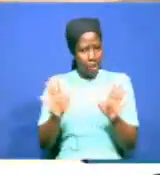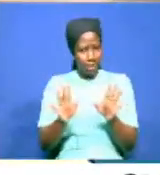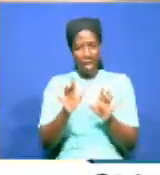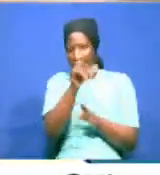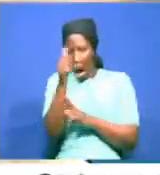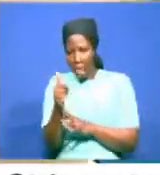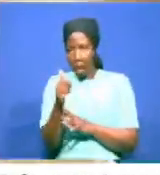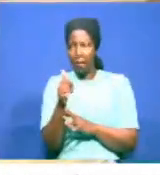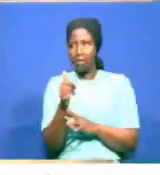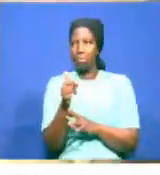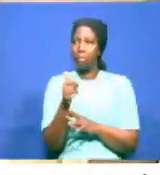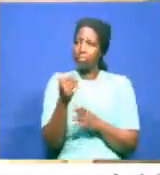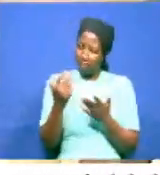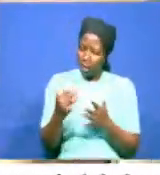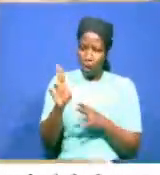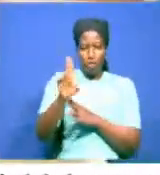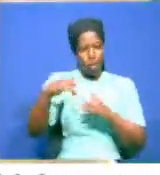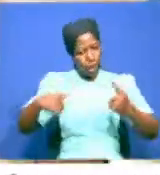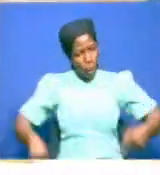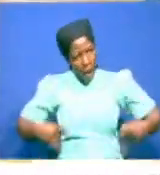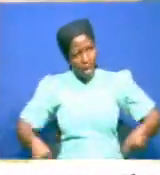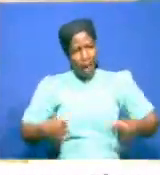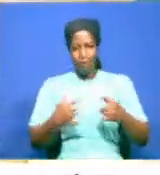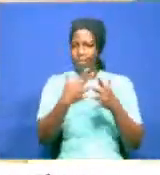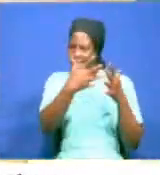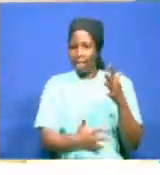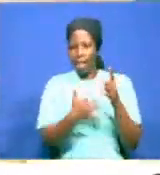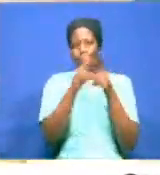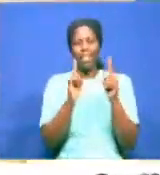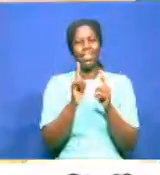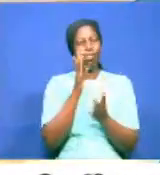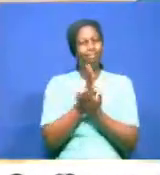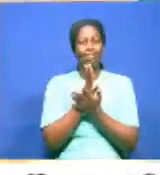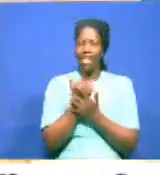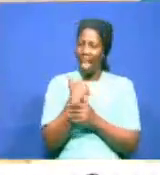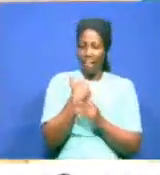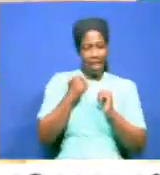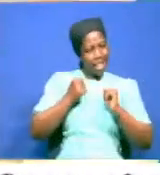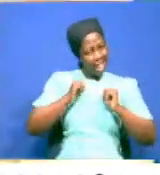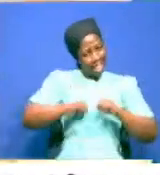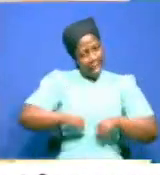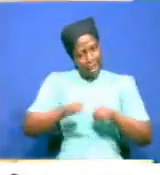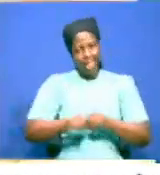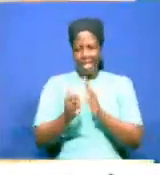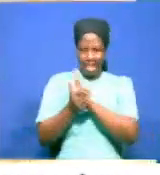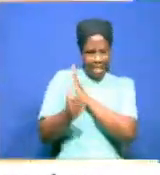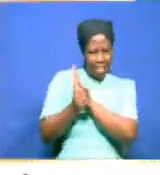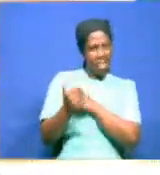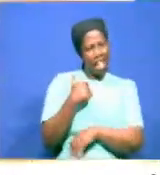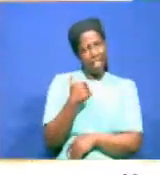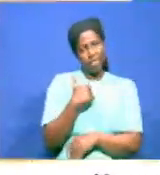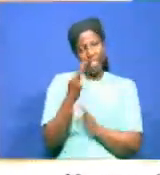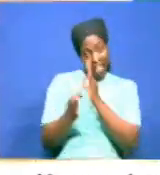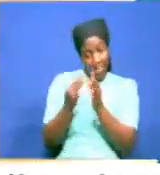them, you know, were using wheelchairs and all that. But they have the ability to sow. Yes. So if they